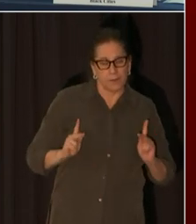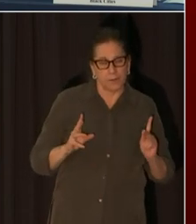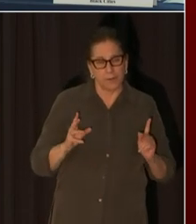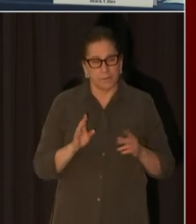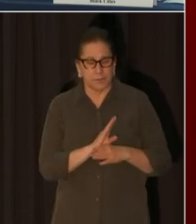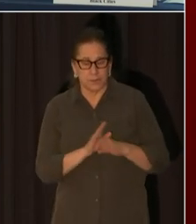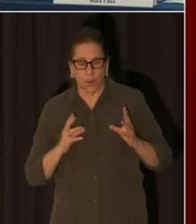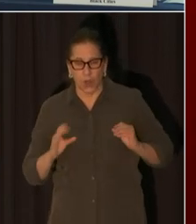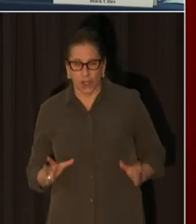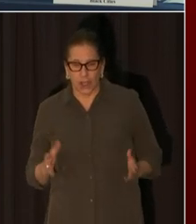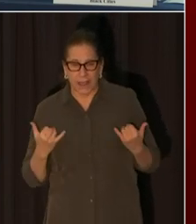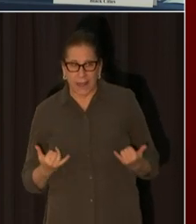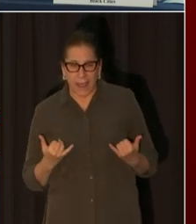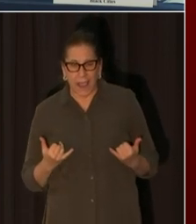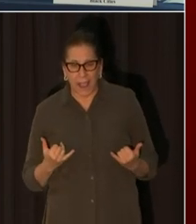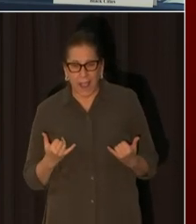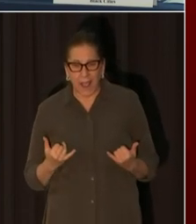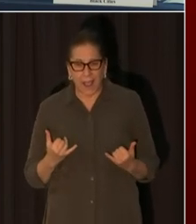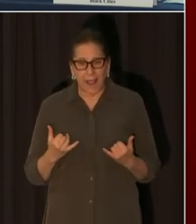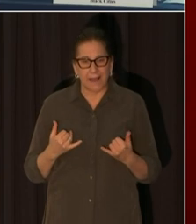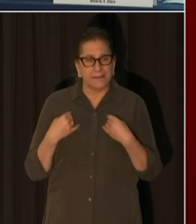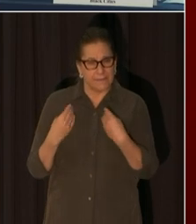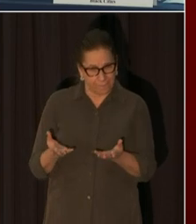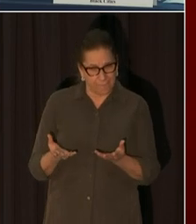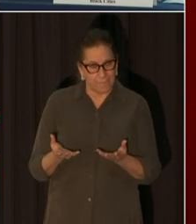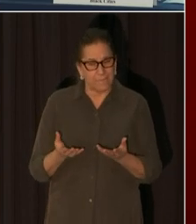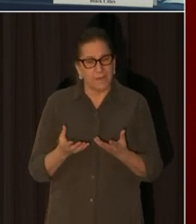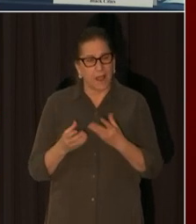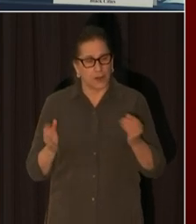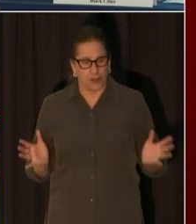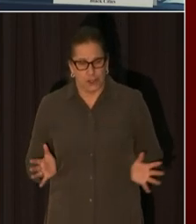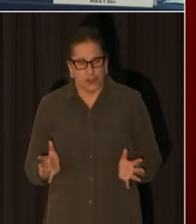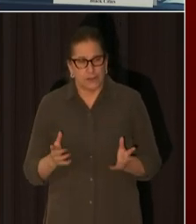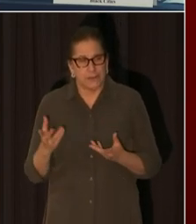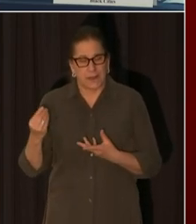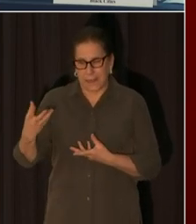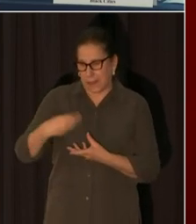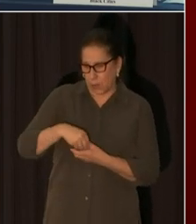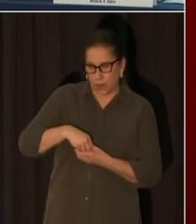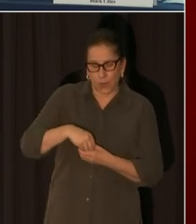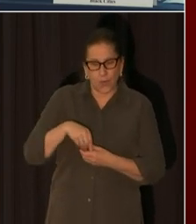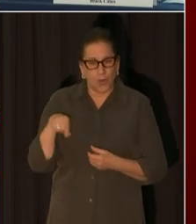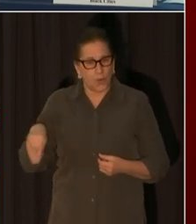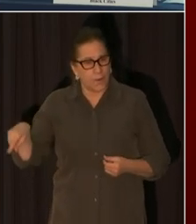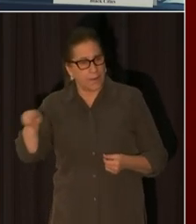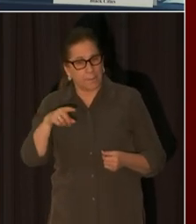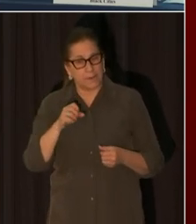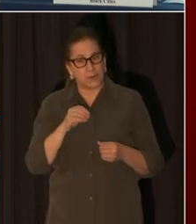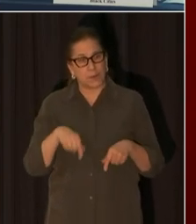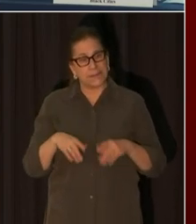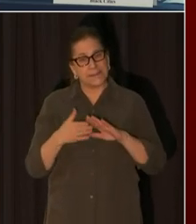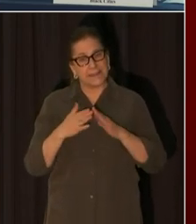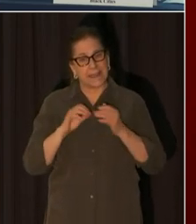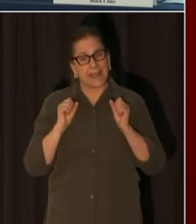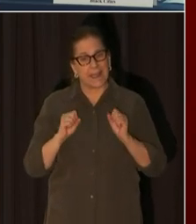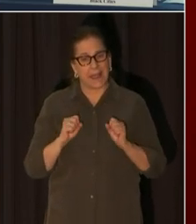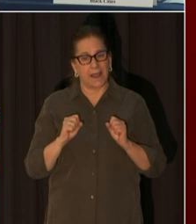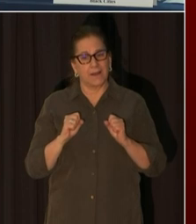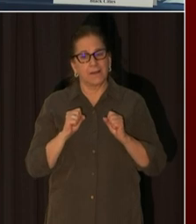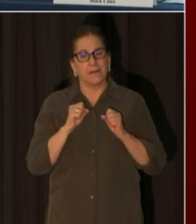procurement processes to facilitate inclusion. Cities can pledge new minimums for its federally provisioned grants